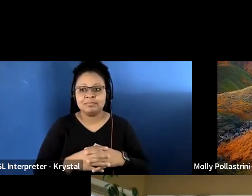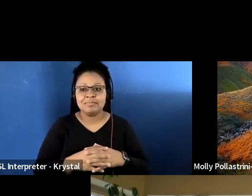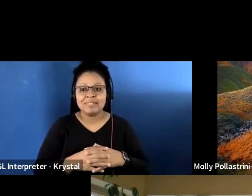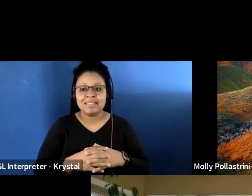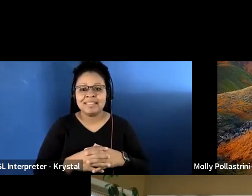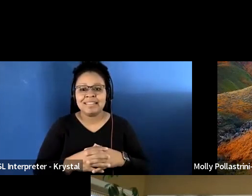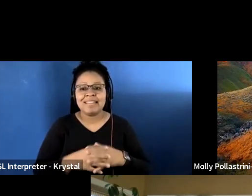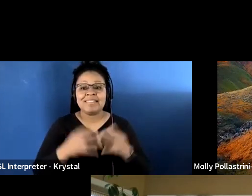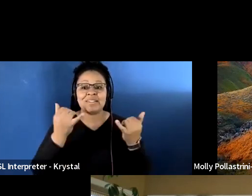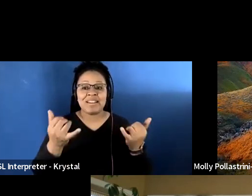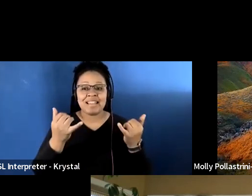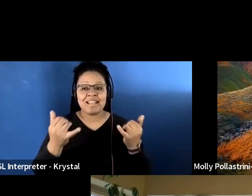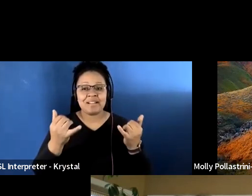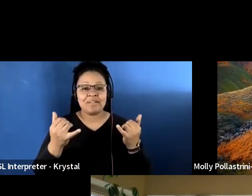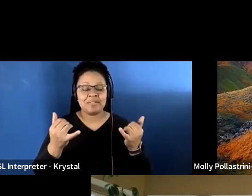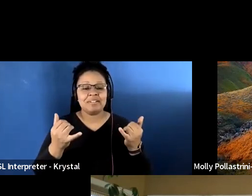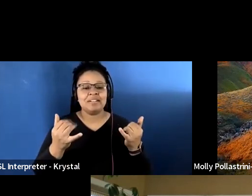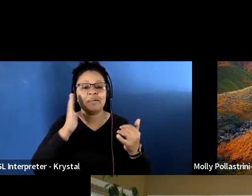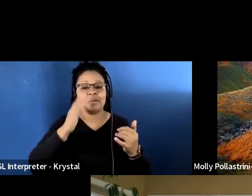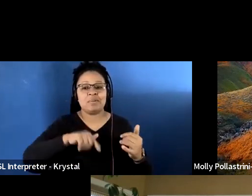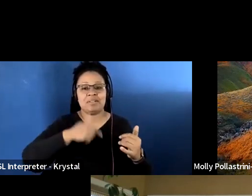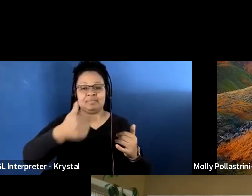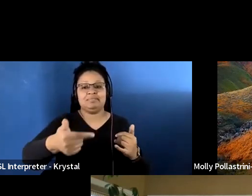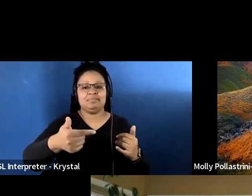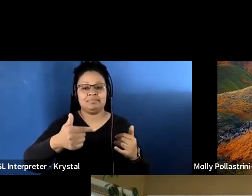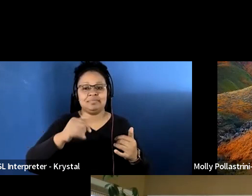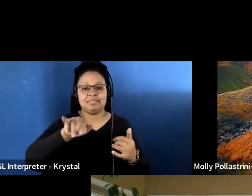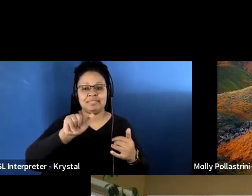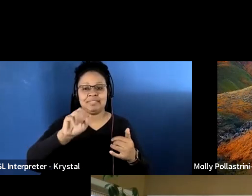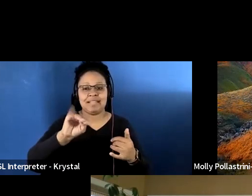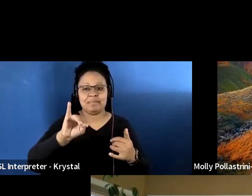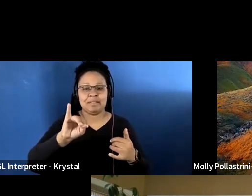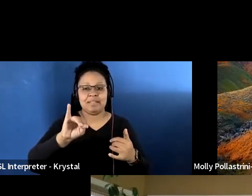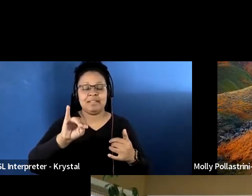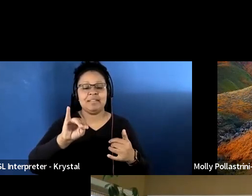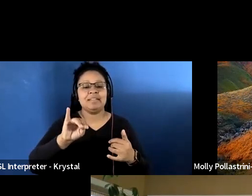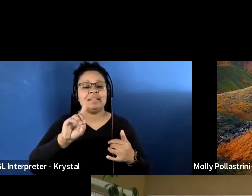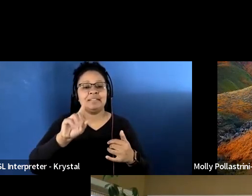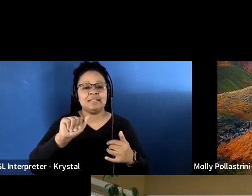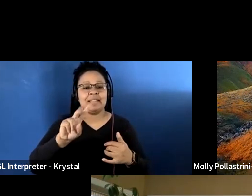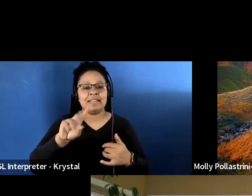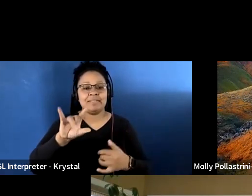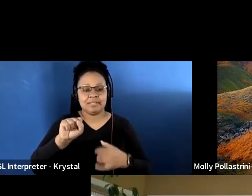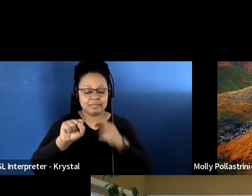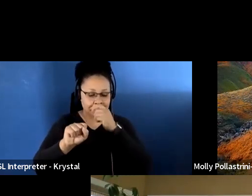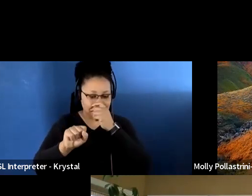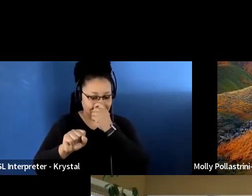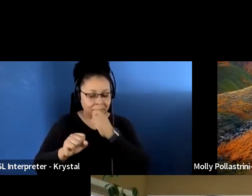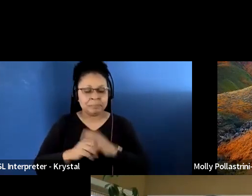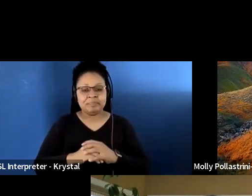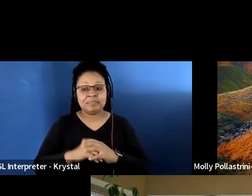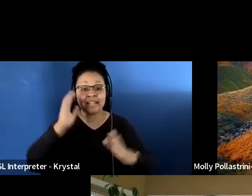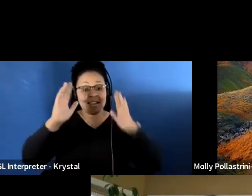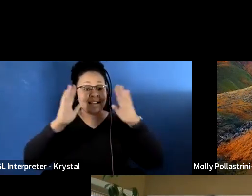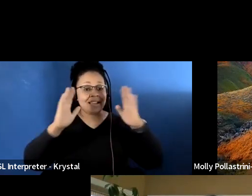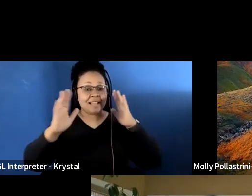now we will turn it over to Jamie Davis. Hi, thanks so much.